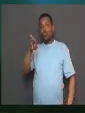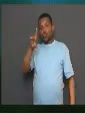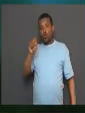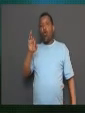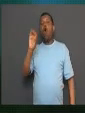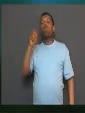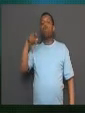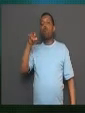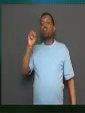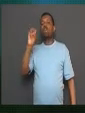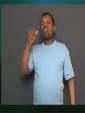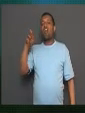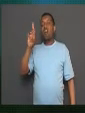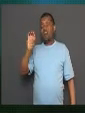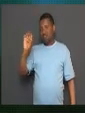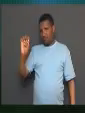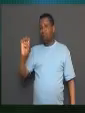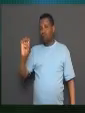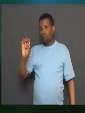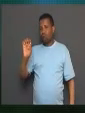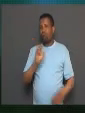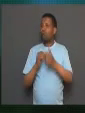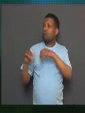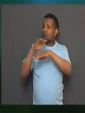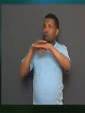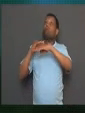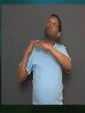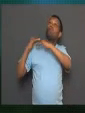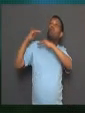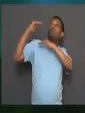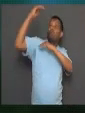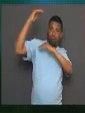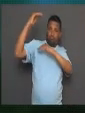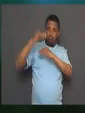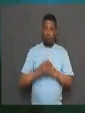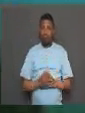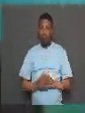The troposphere extends up from sea level.